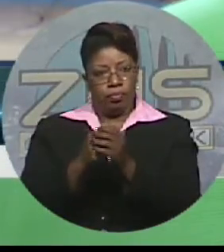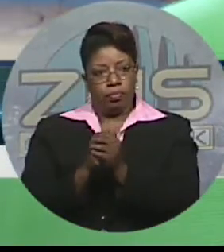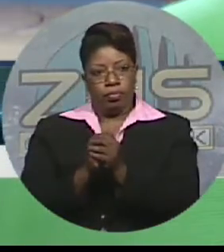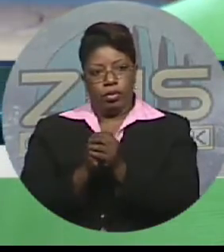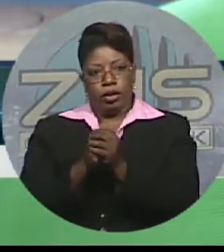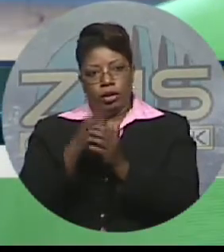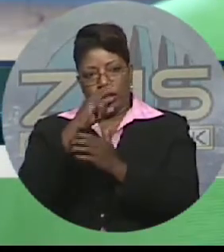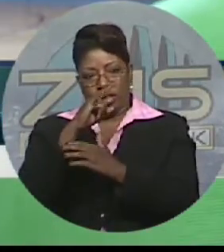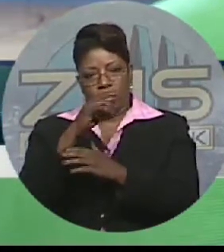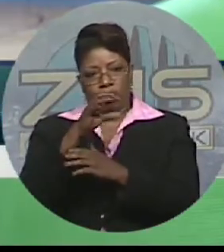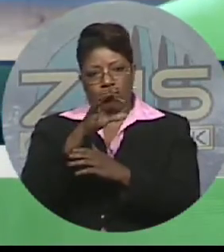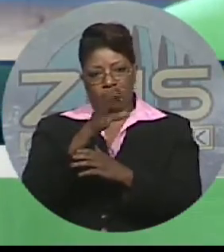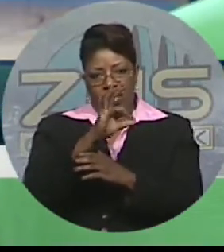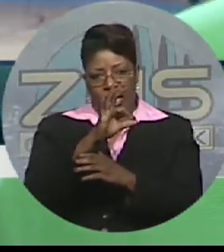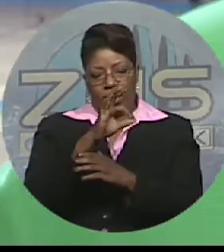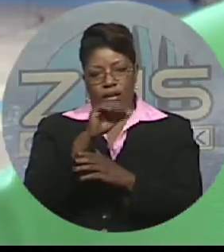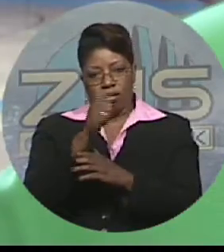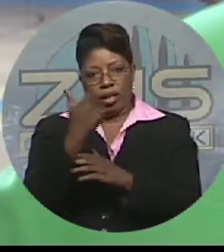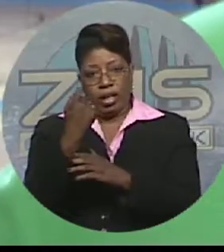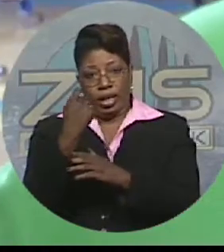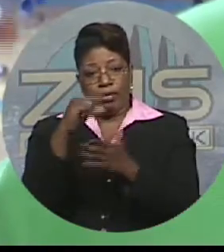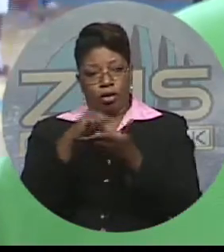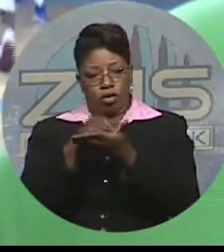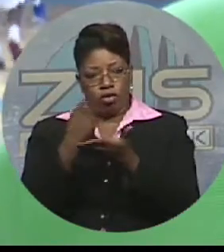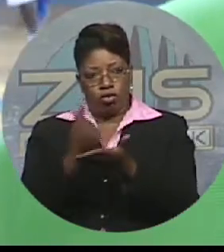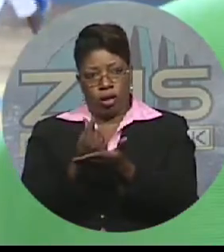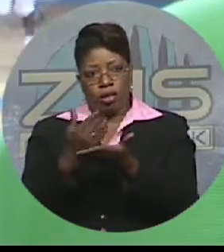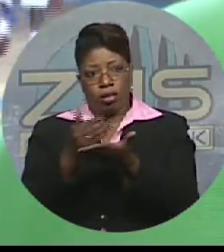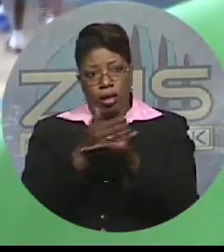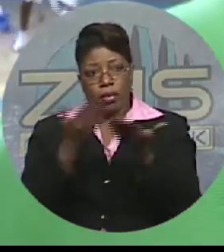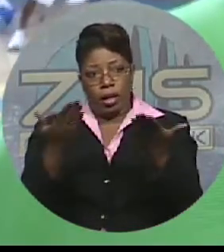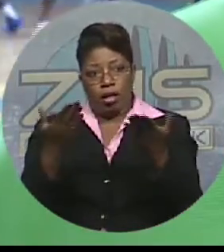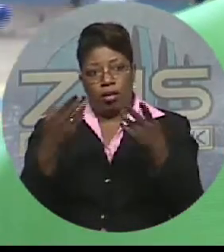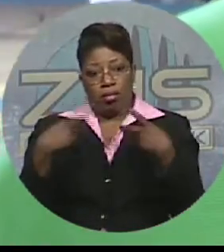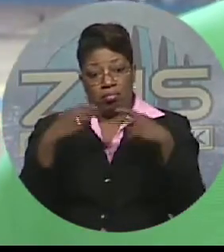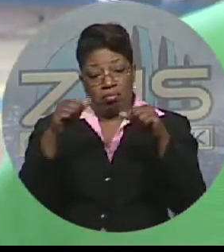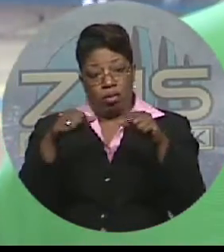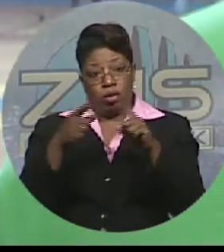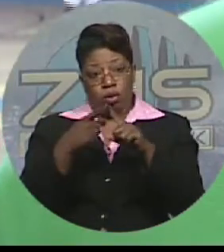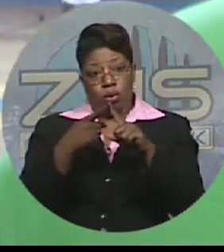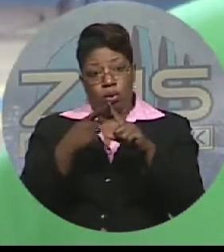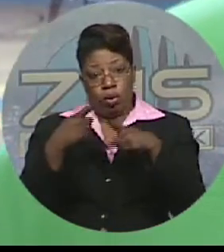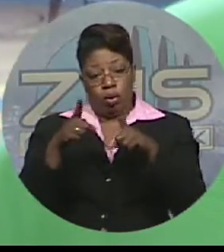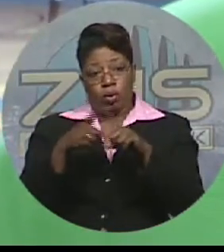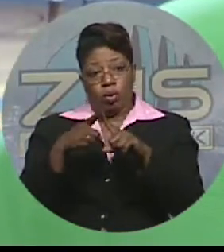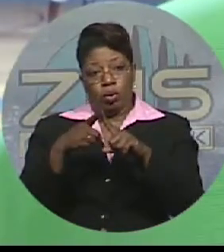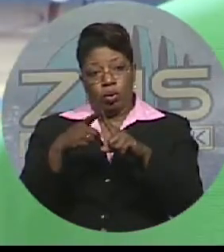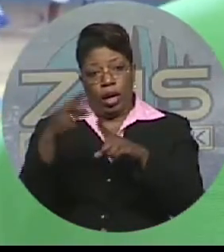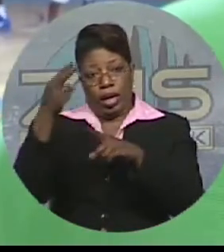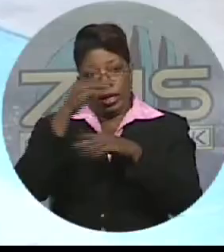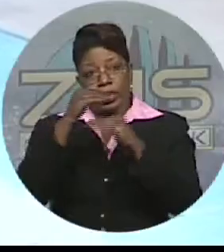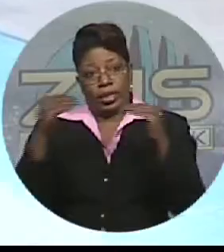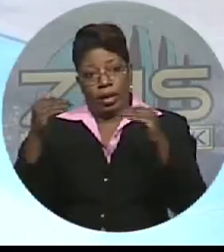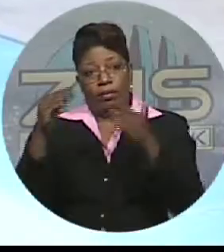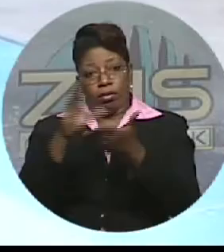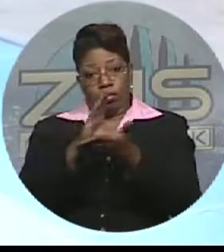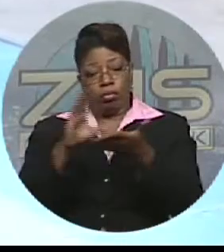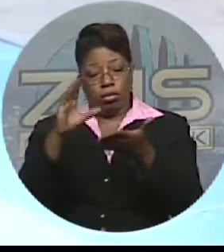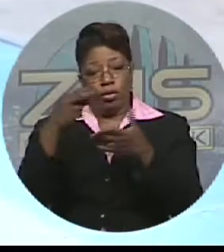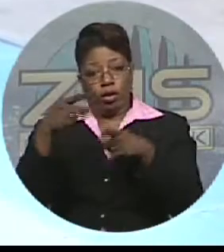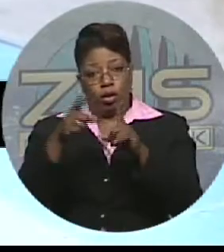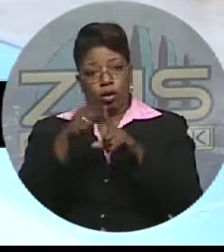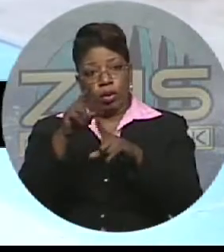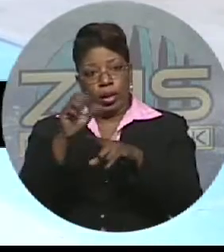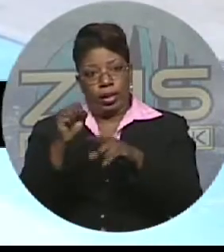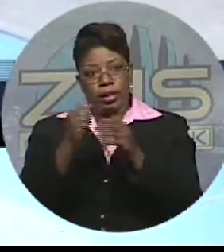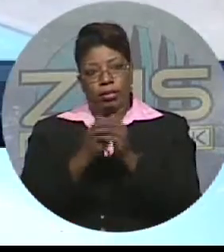kids in the 9th, 10th, and 11th grade, there's some of them here that have the ability to play at the highest level of college in the United States. I've been a head coach